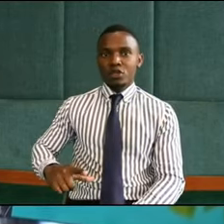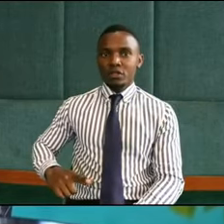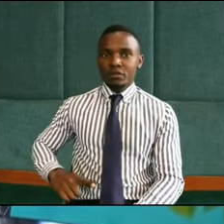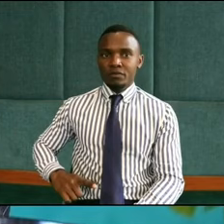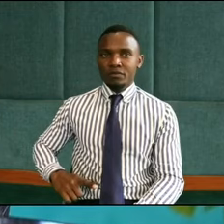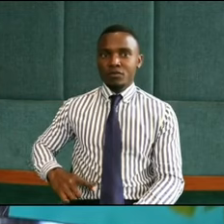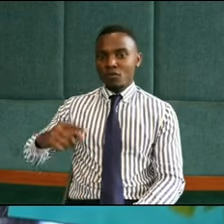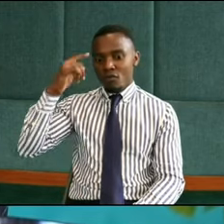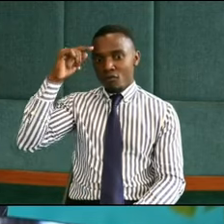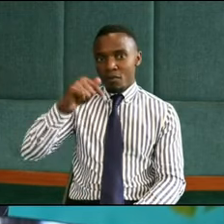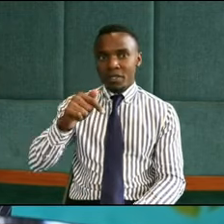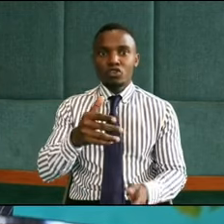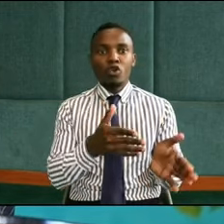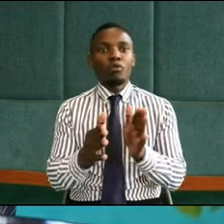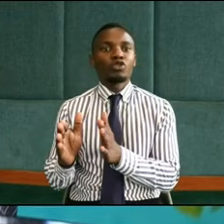for the opportunity